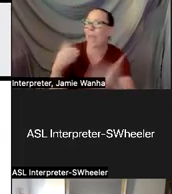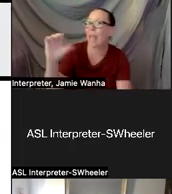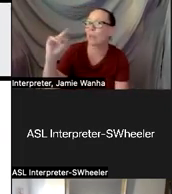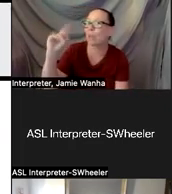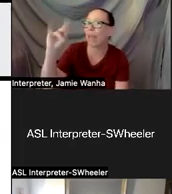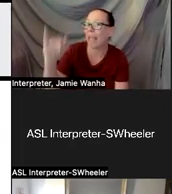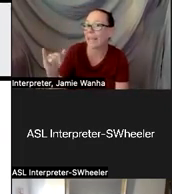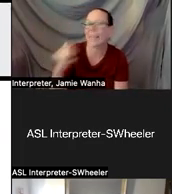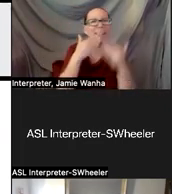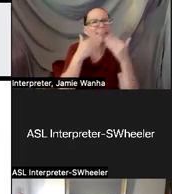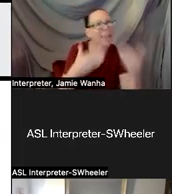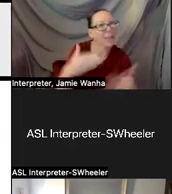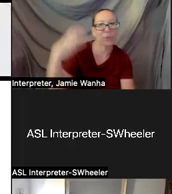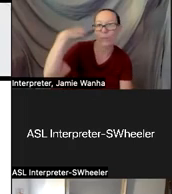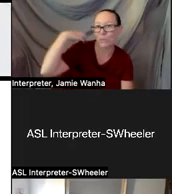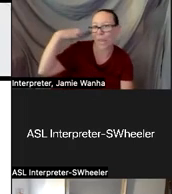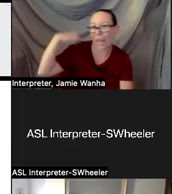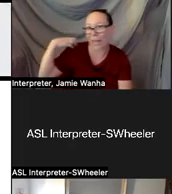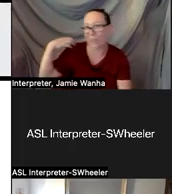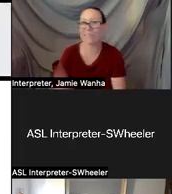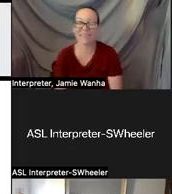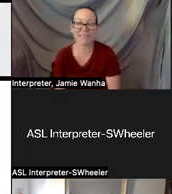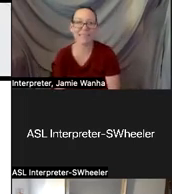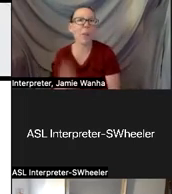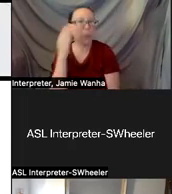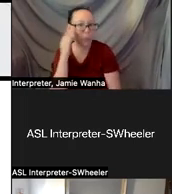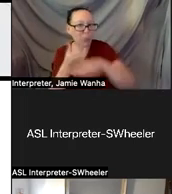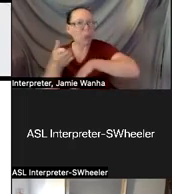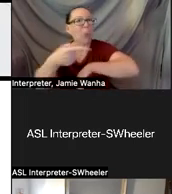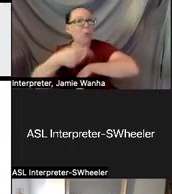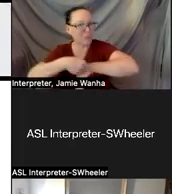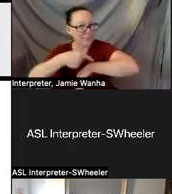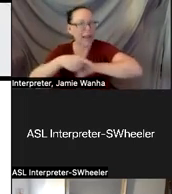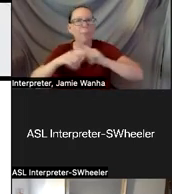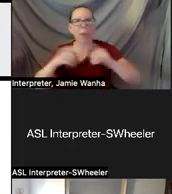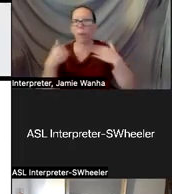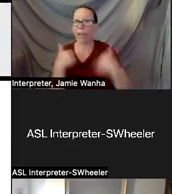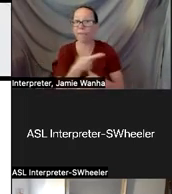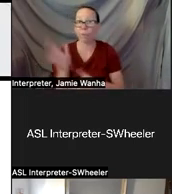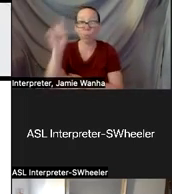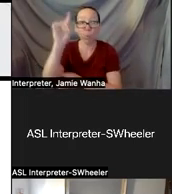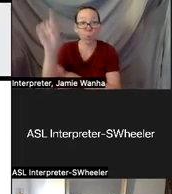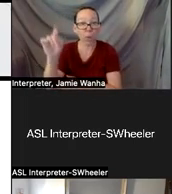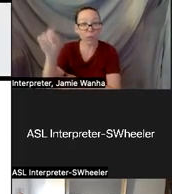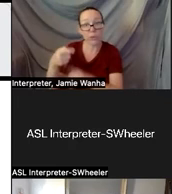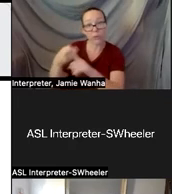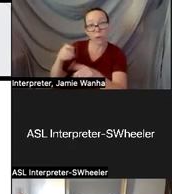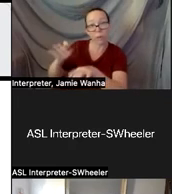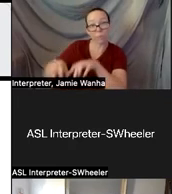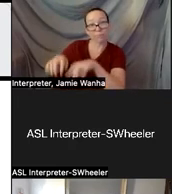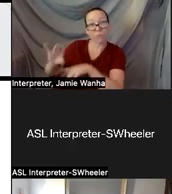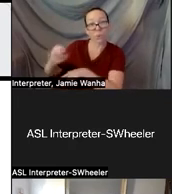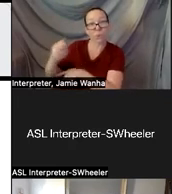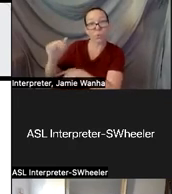SoCal. While we all are over, we do have some questions in the chat that have been asked. Is there